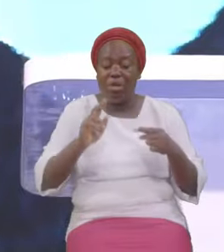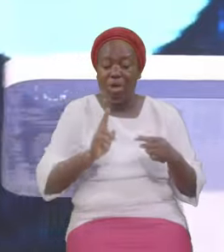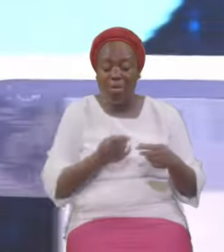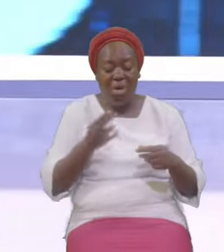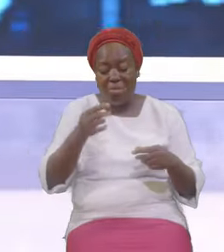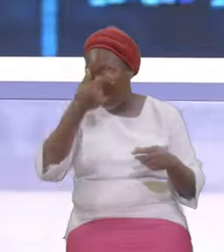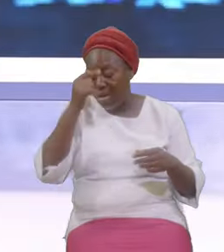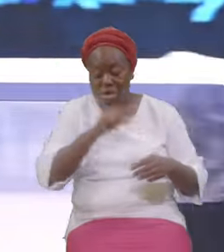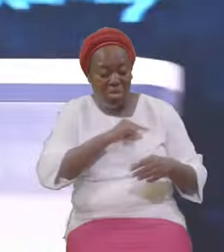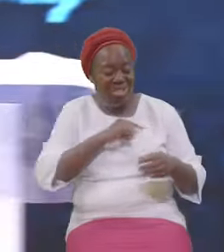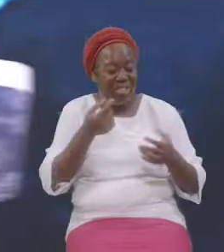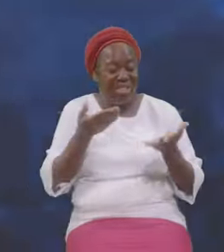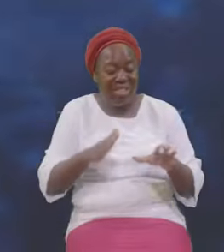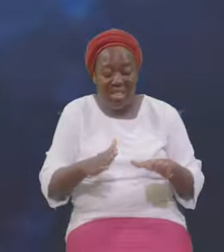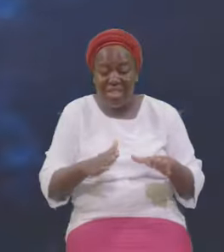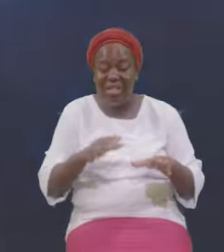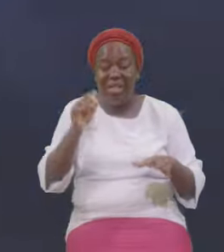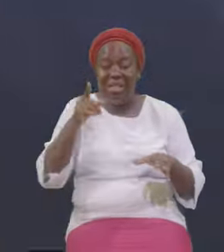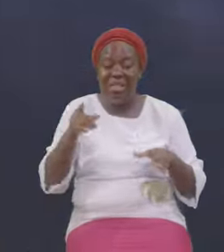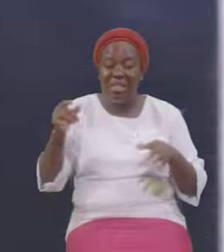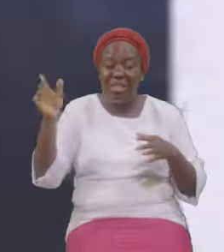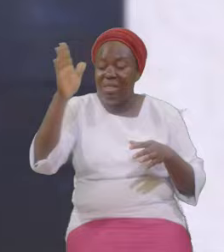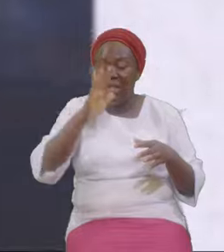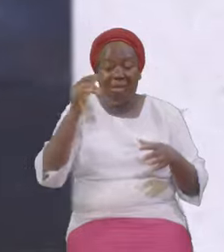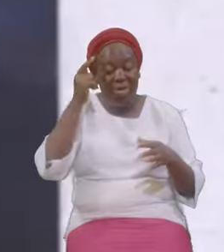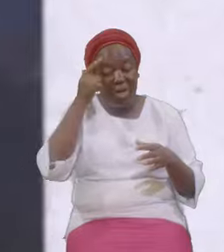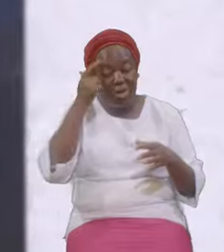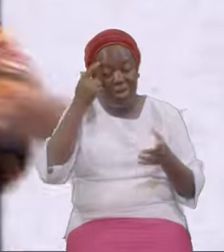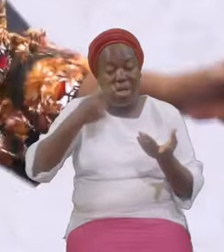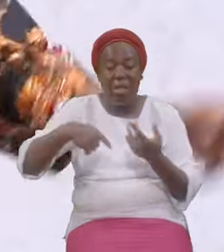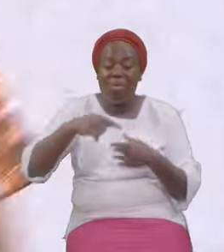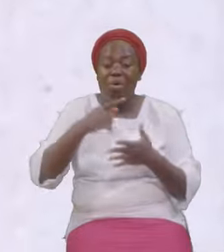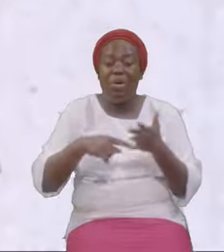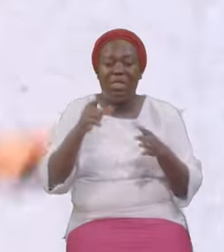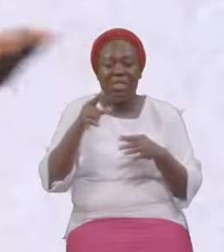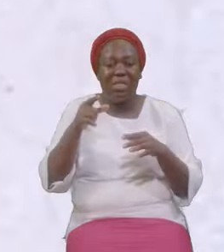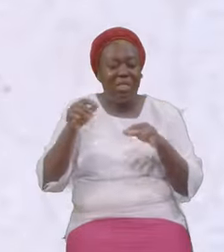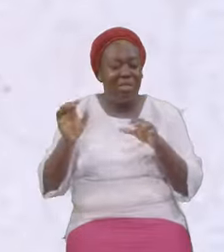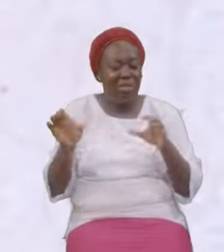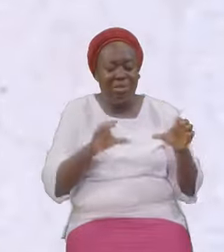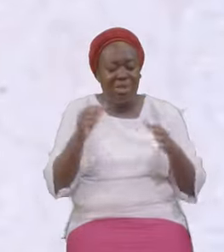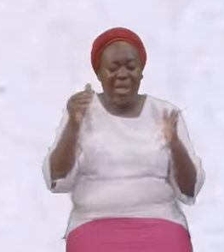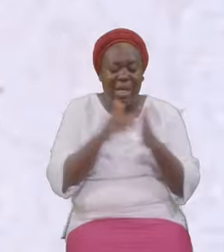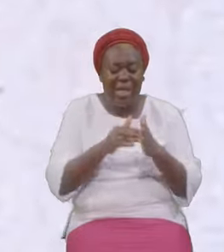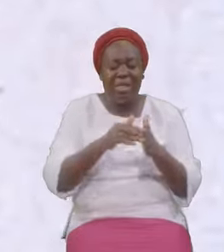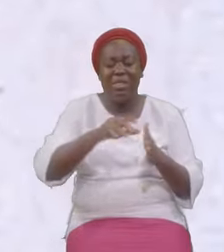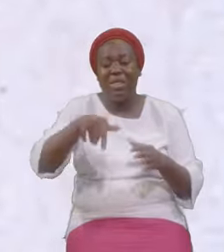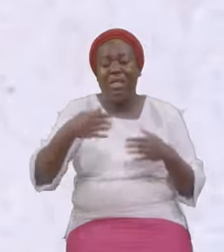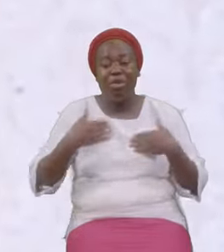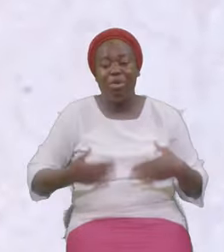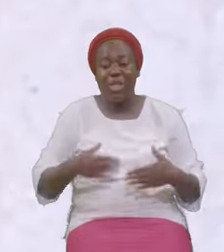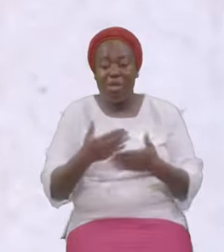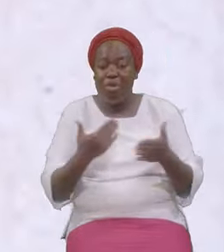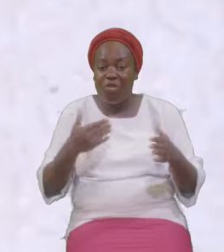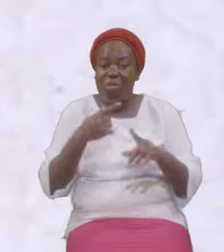dormant. He never thought about what he did against anybody before. But as he met